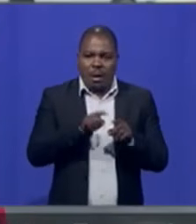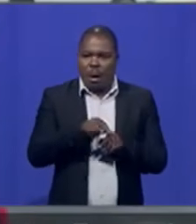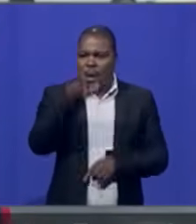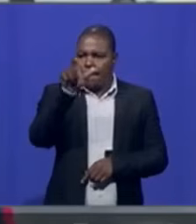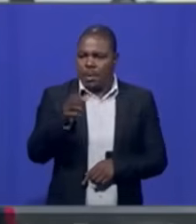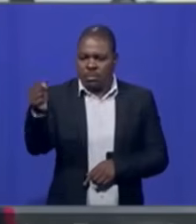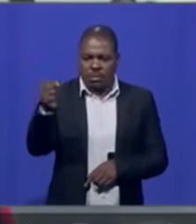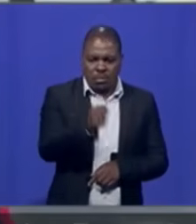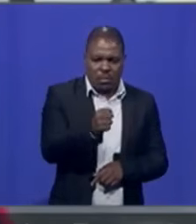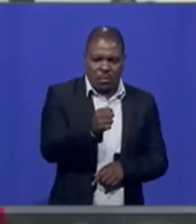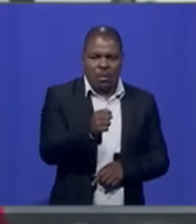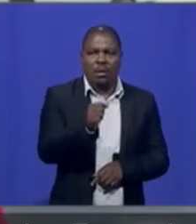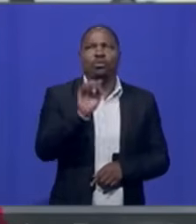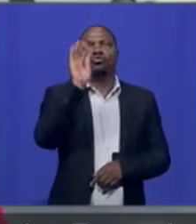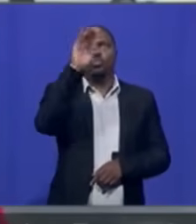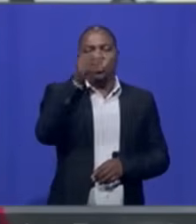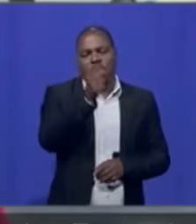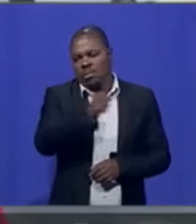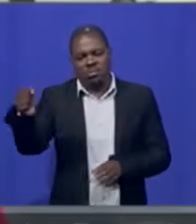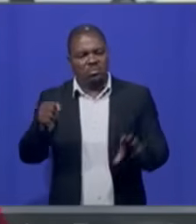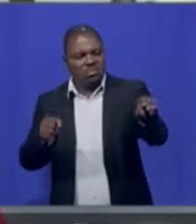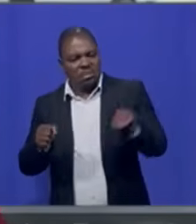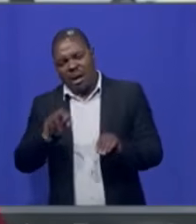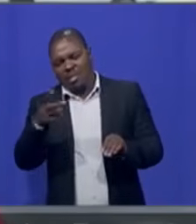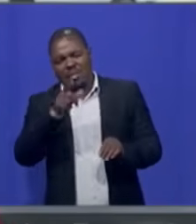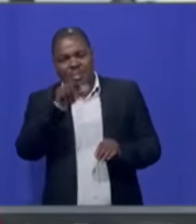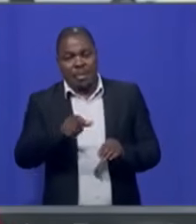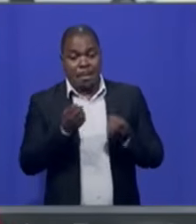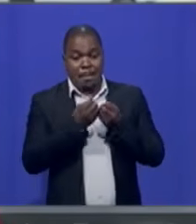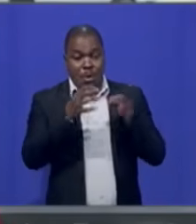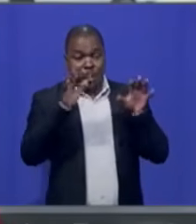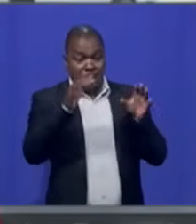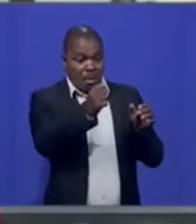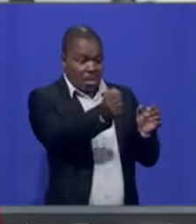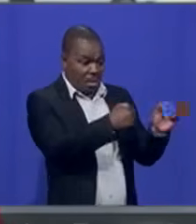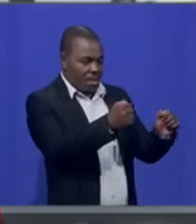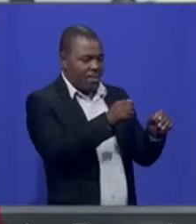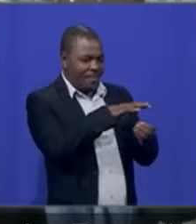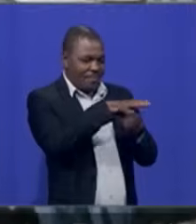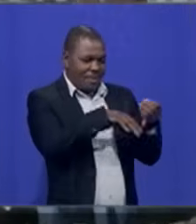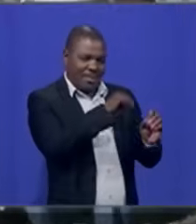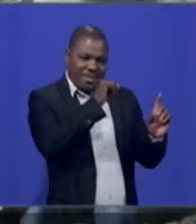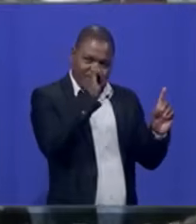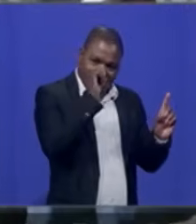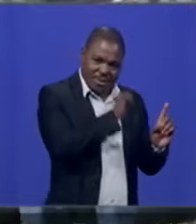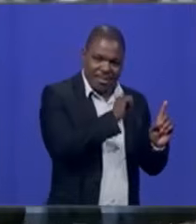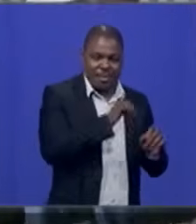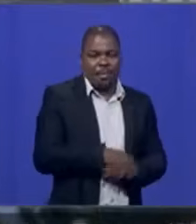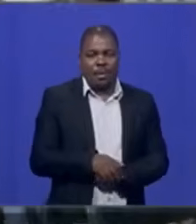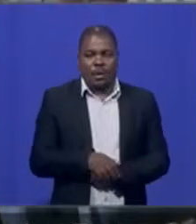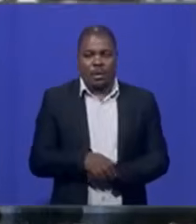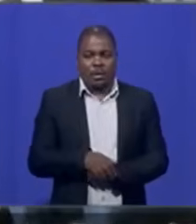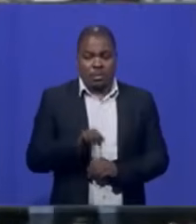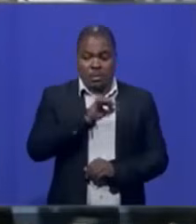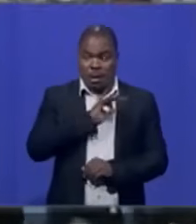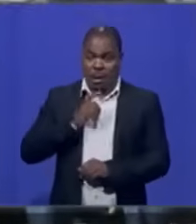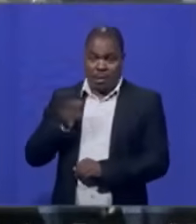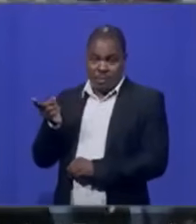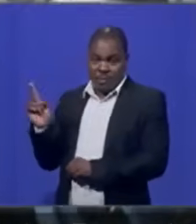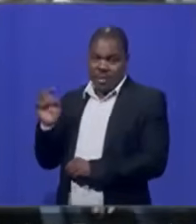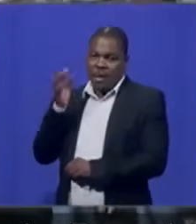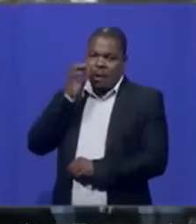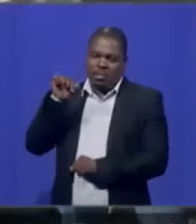motho today abe o mong hosane. Most of batho ba hirile mona ke di relatives sa hae. Basebeletsi bana ba re ba tlo tswela pele